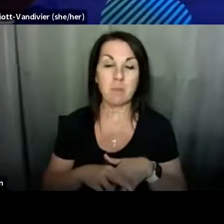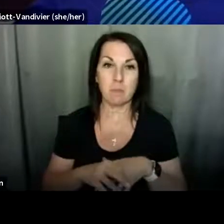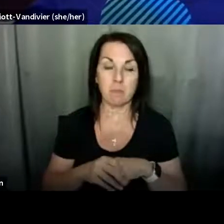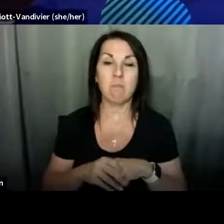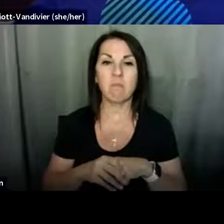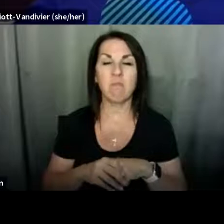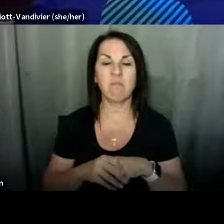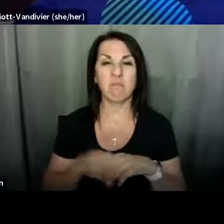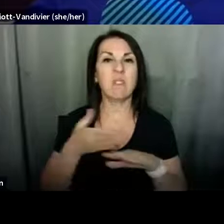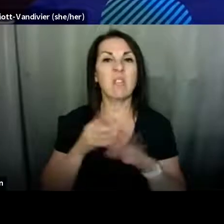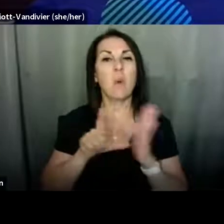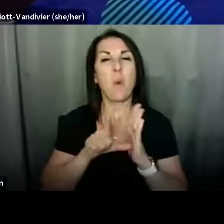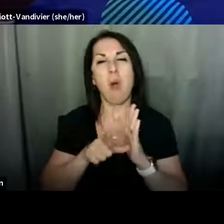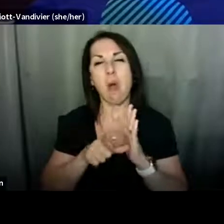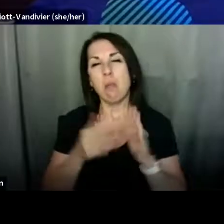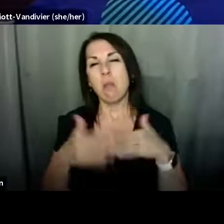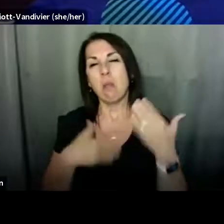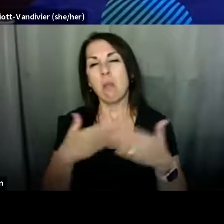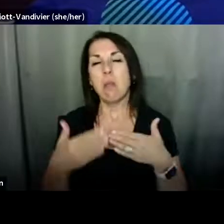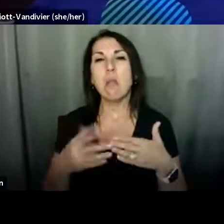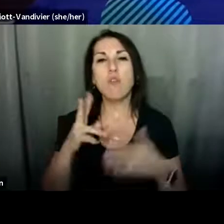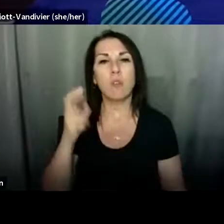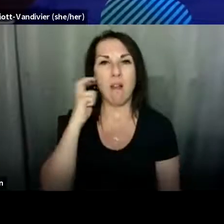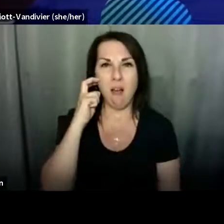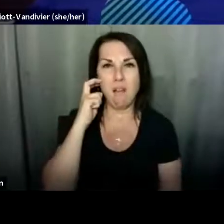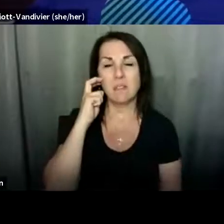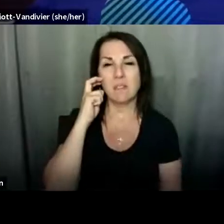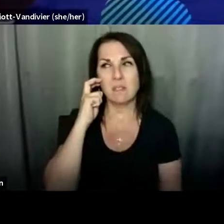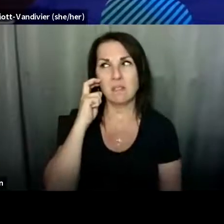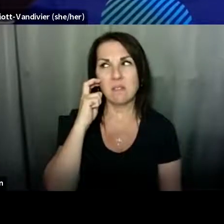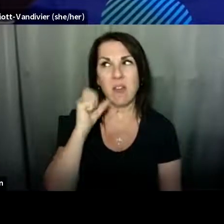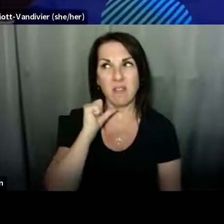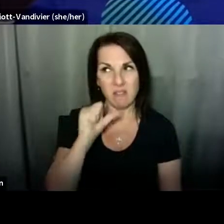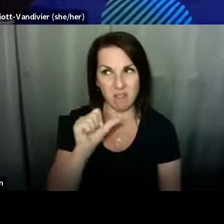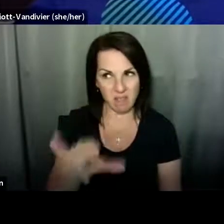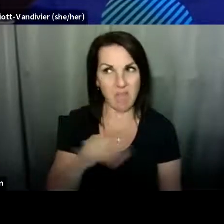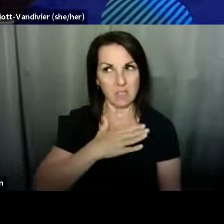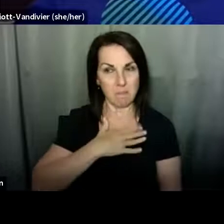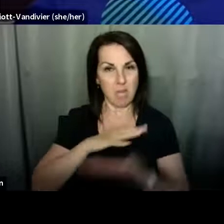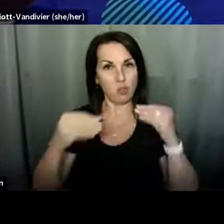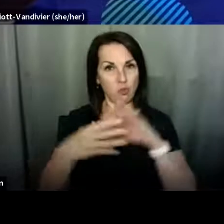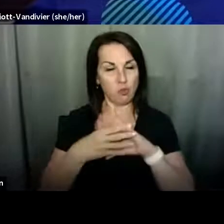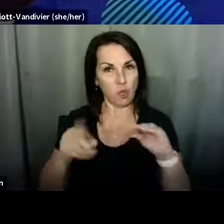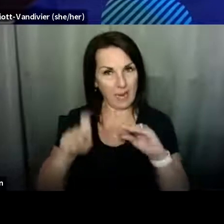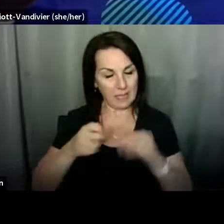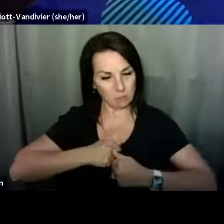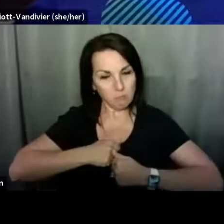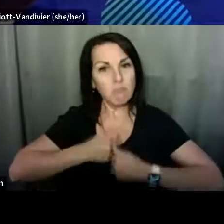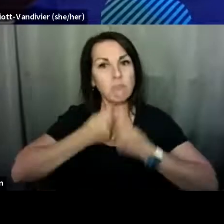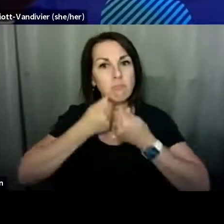after a while, I kind of realized that, that is my story, and I should absolutely be talking about that.